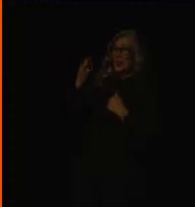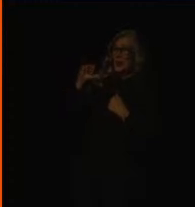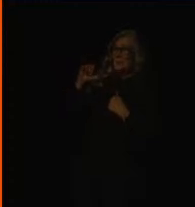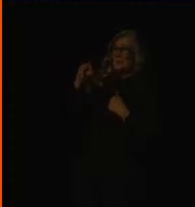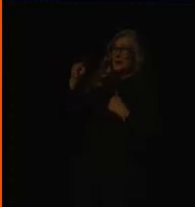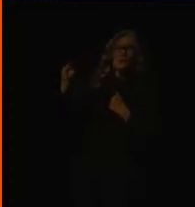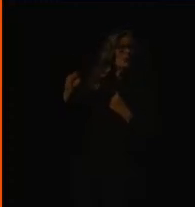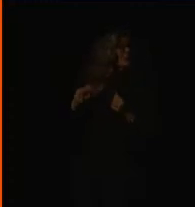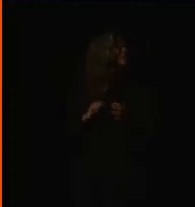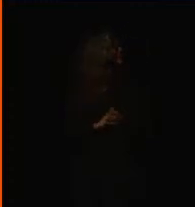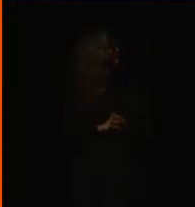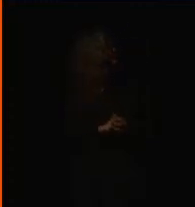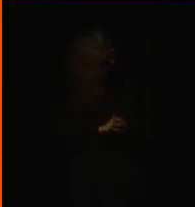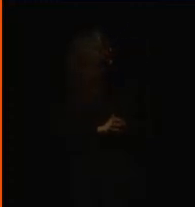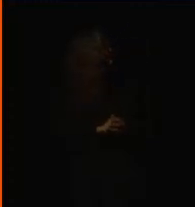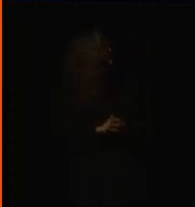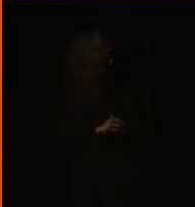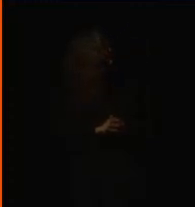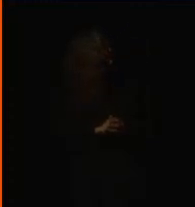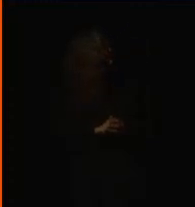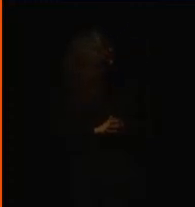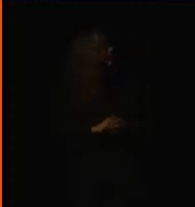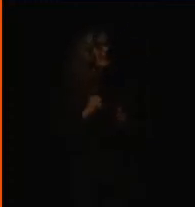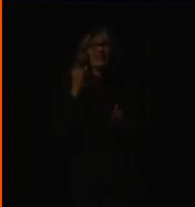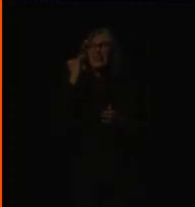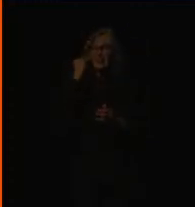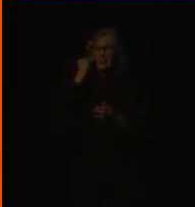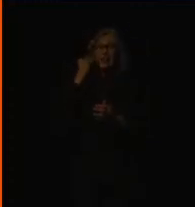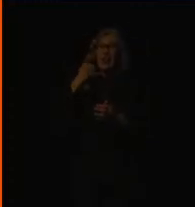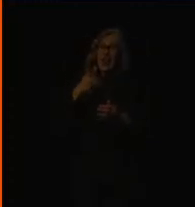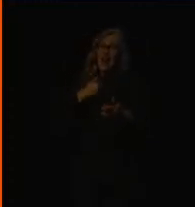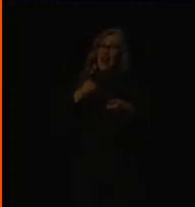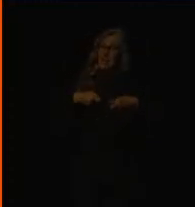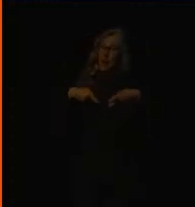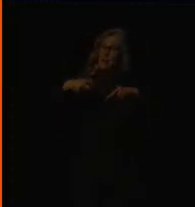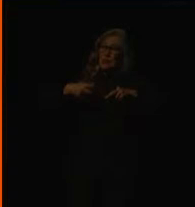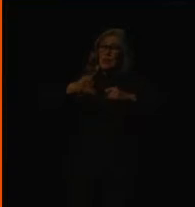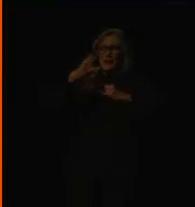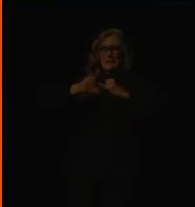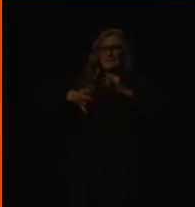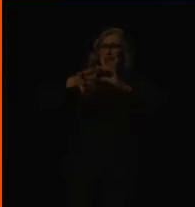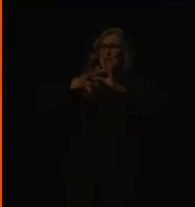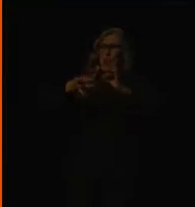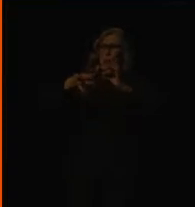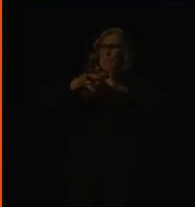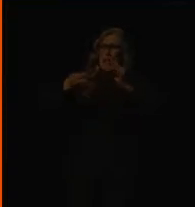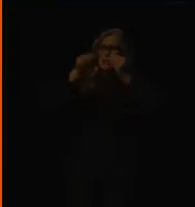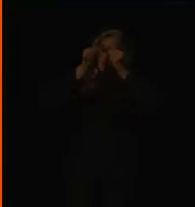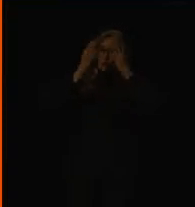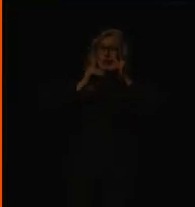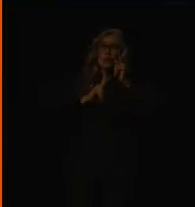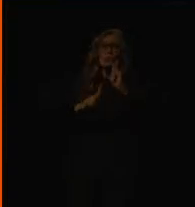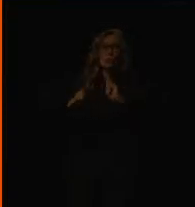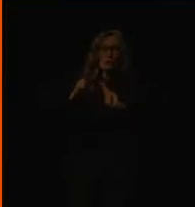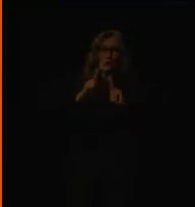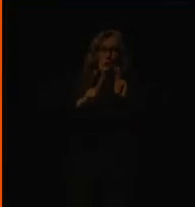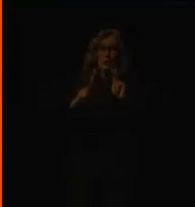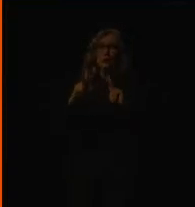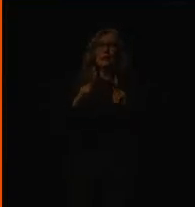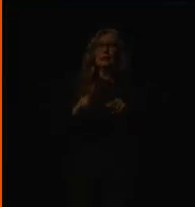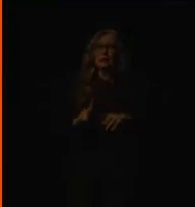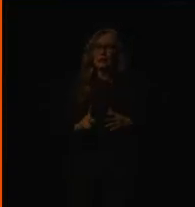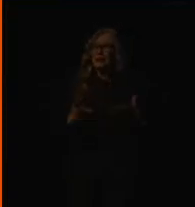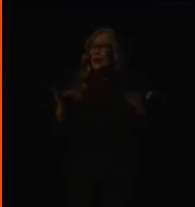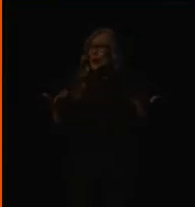Minnesota. If I had to leave one final message with my natural